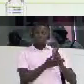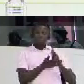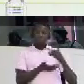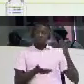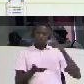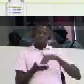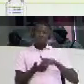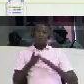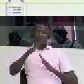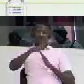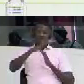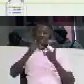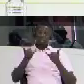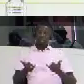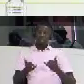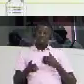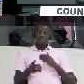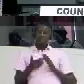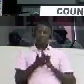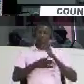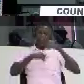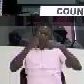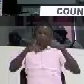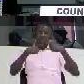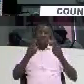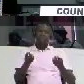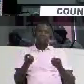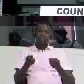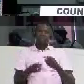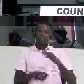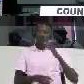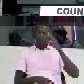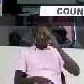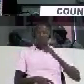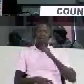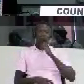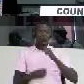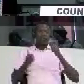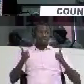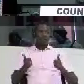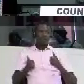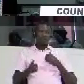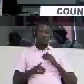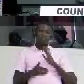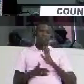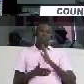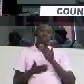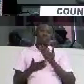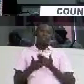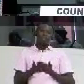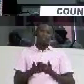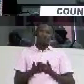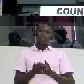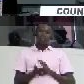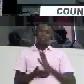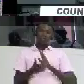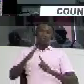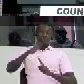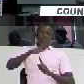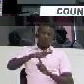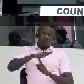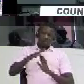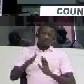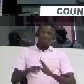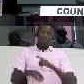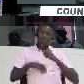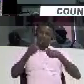now. We will continue afterwards. Thank you, Mr. Chairman. That's the end of the, well, we will pause here for the